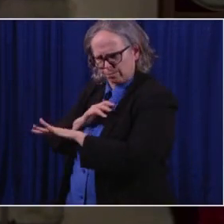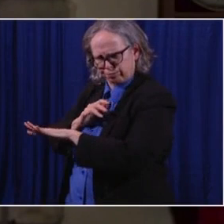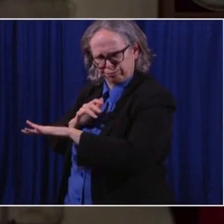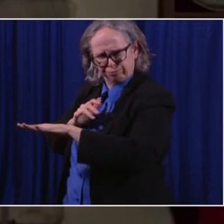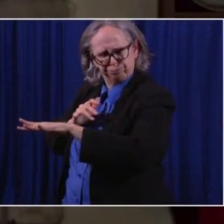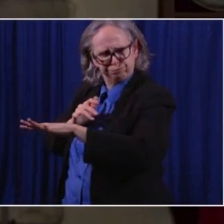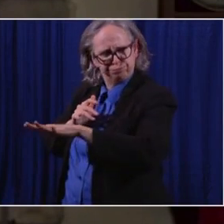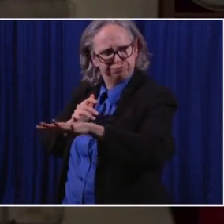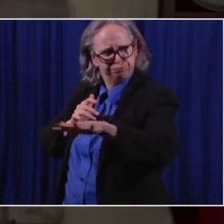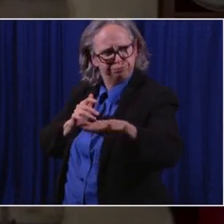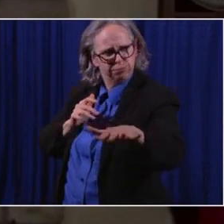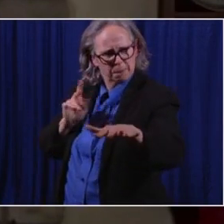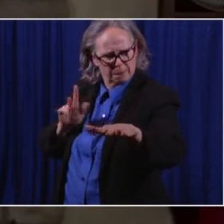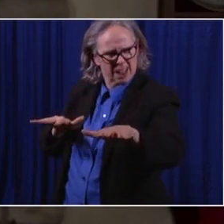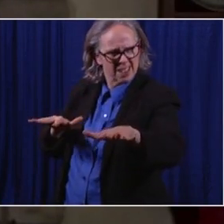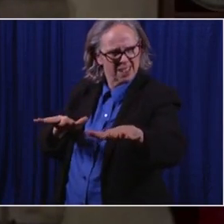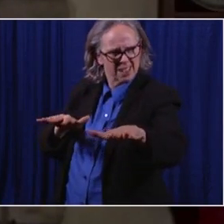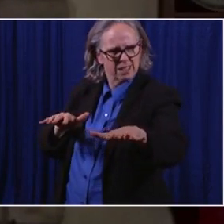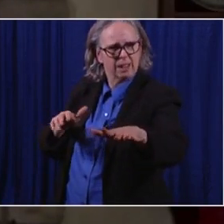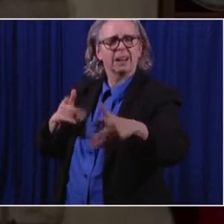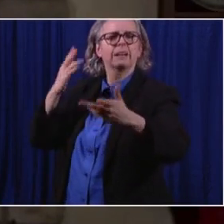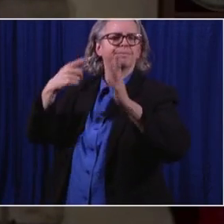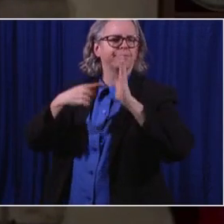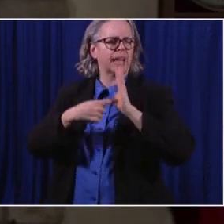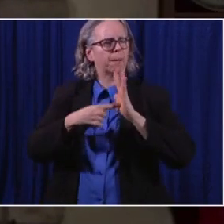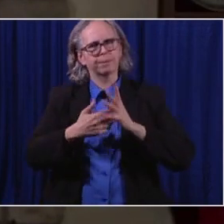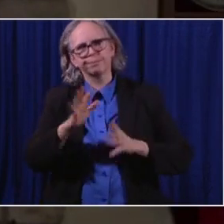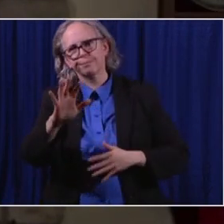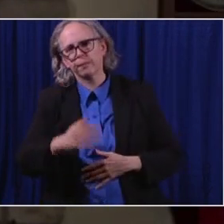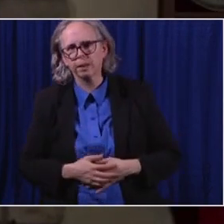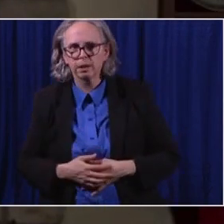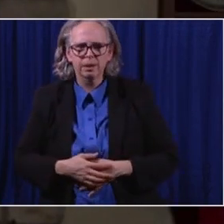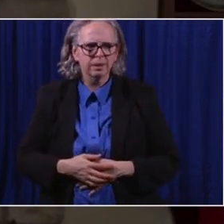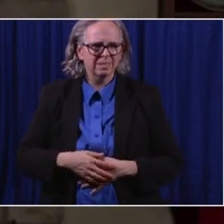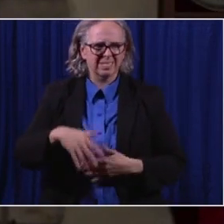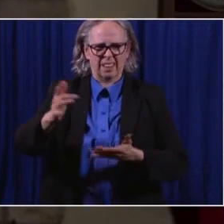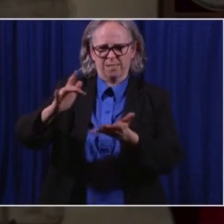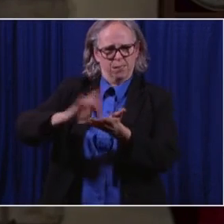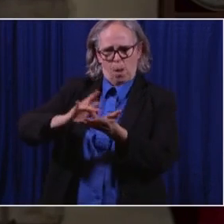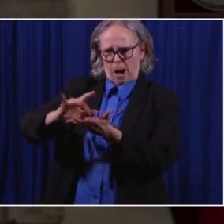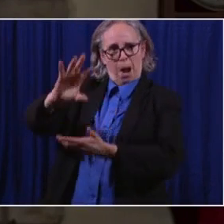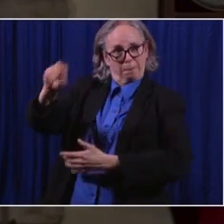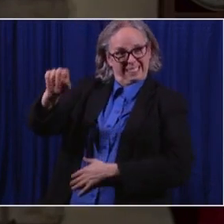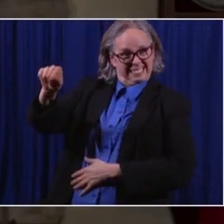What we're seeing, for example, with the pharmacy companies,